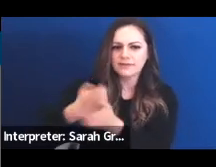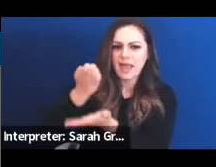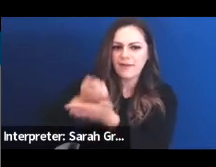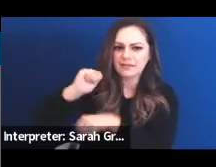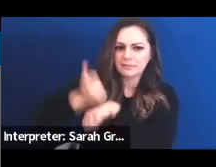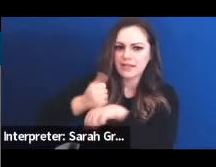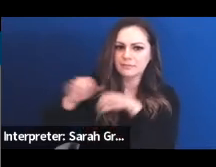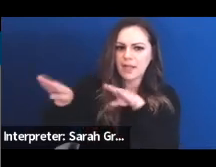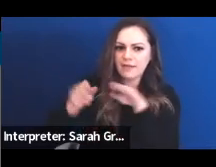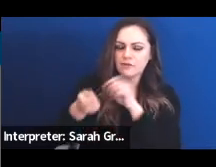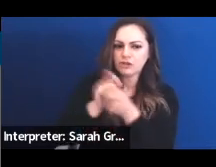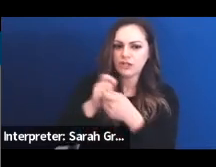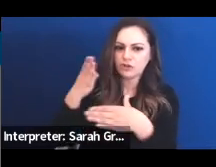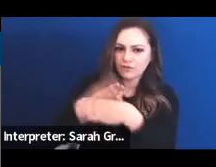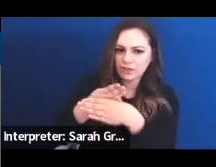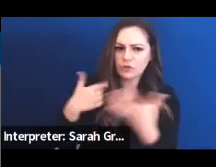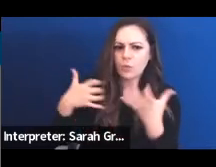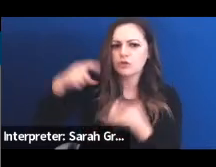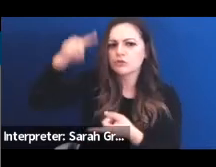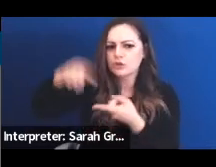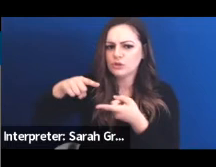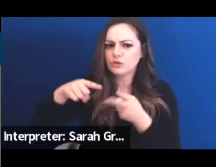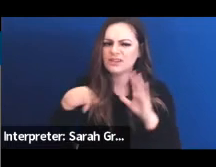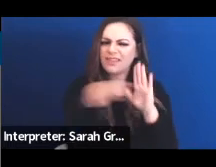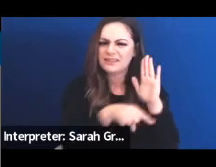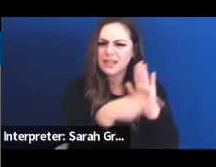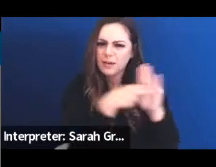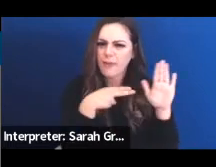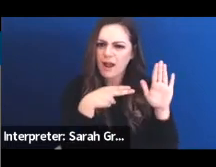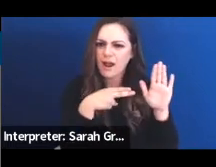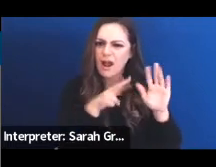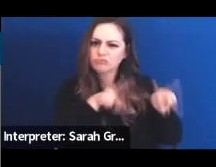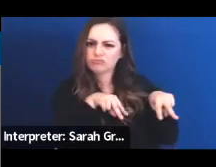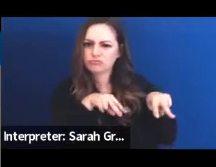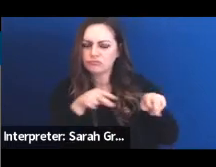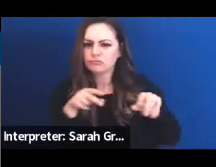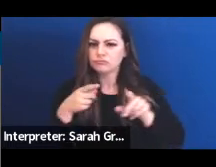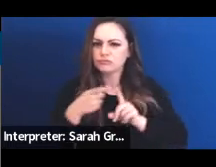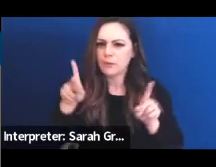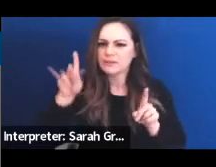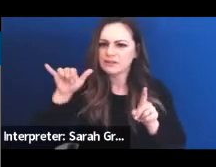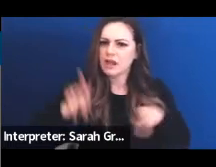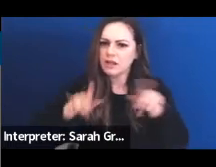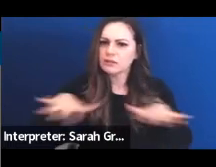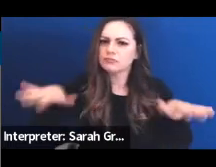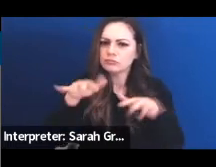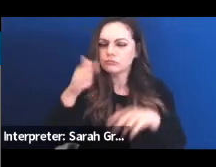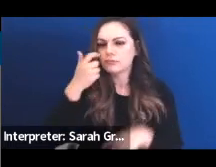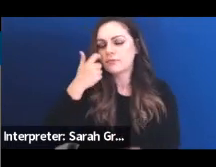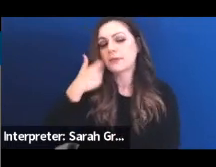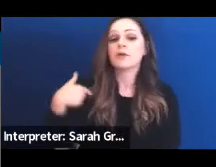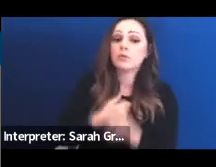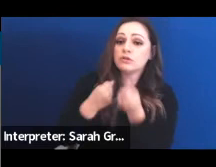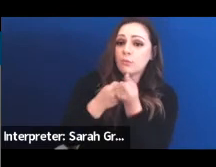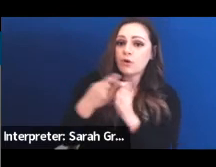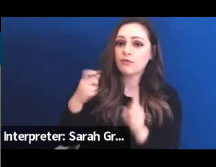the addiction-related stigma held by Kentuckians. We are so generously funded by CORE